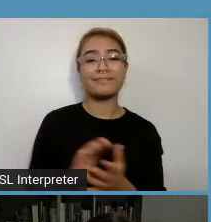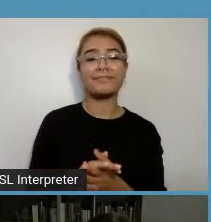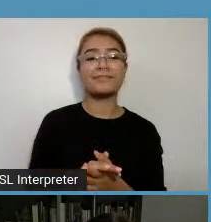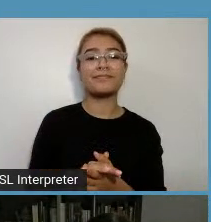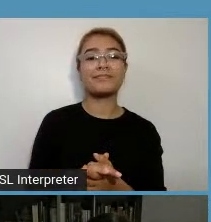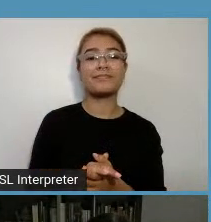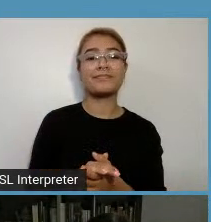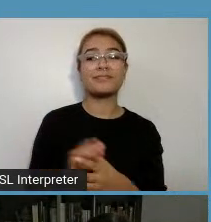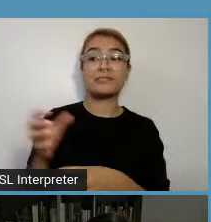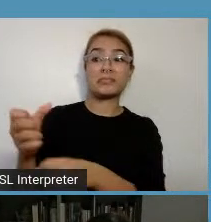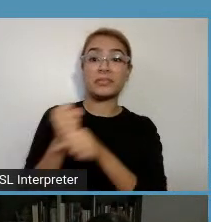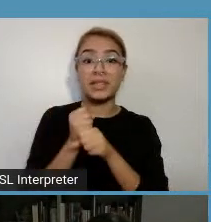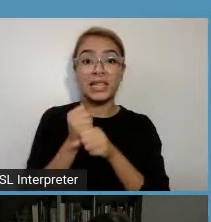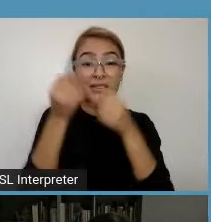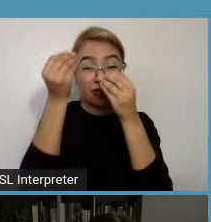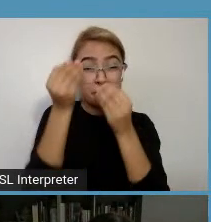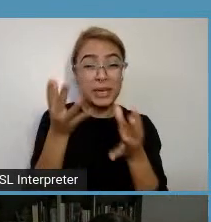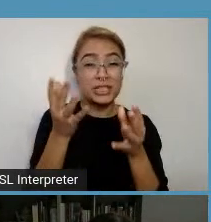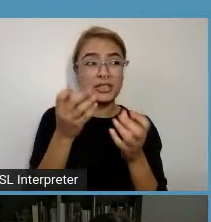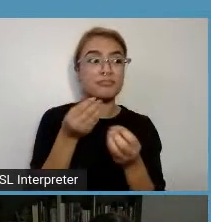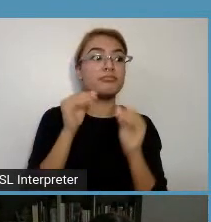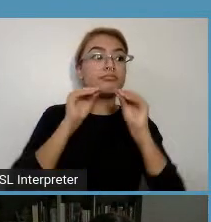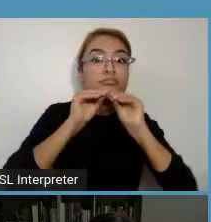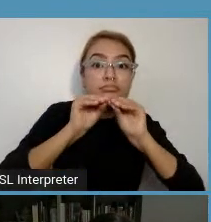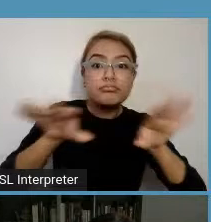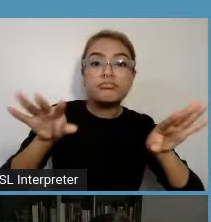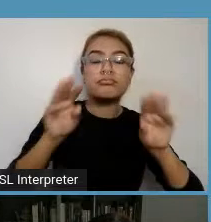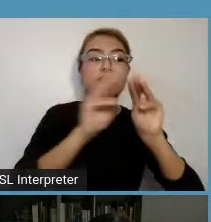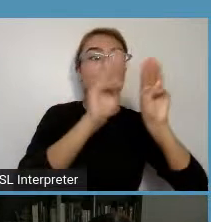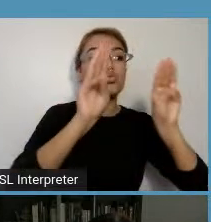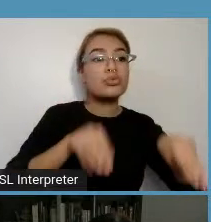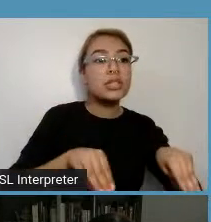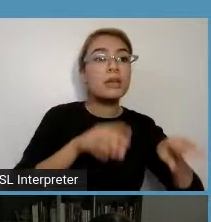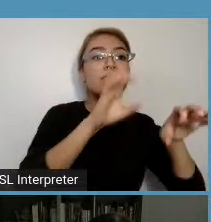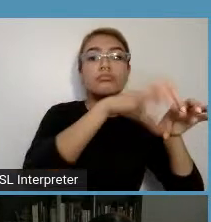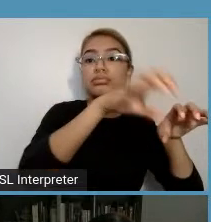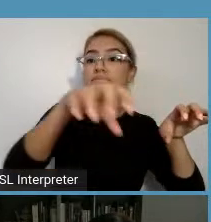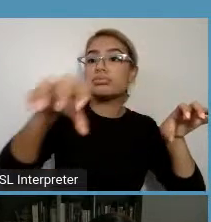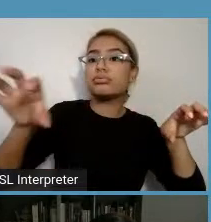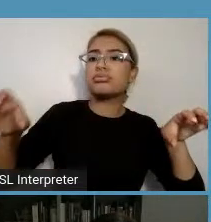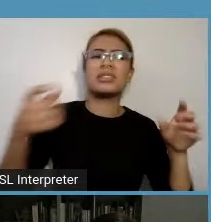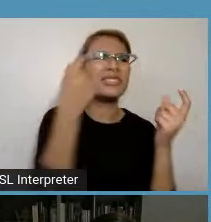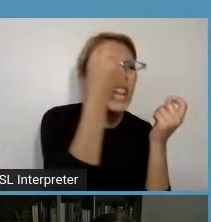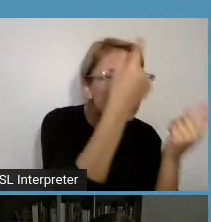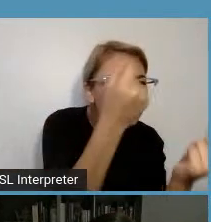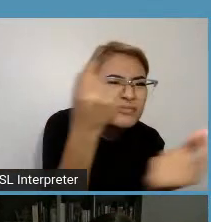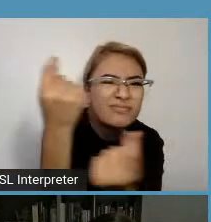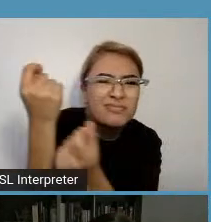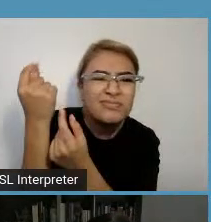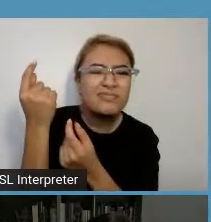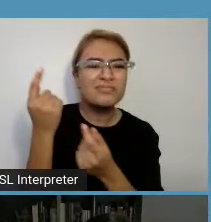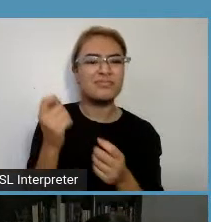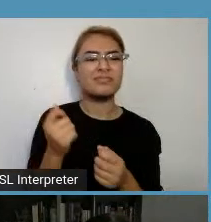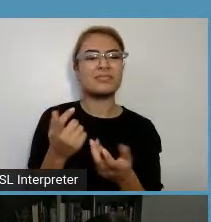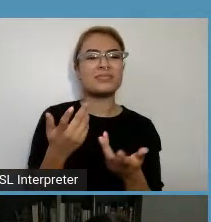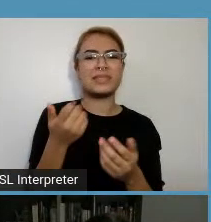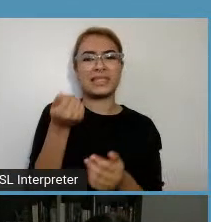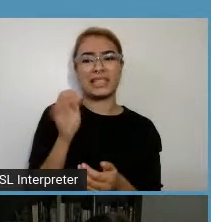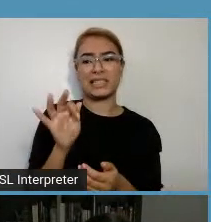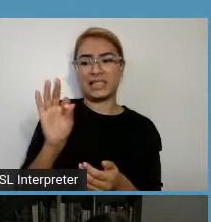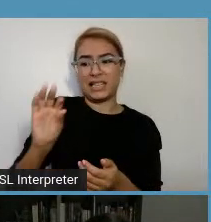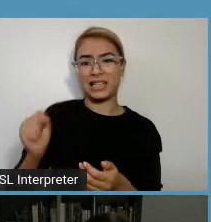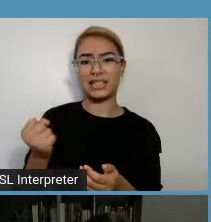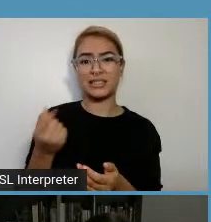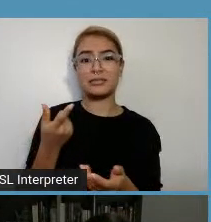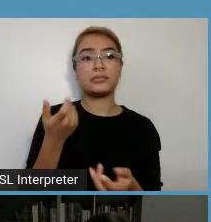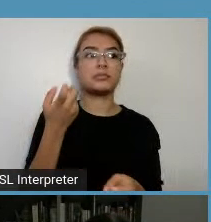that information out to all of museums and helping people understand it. Even in 1990,